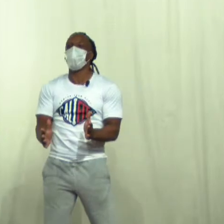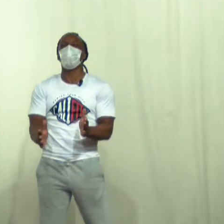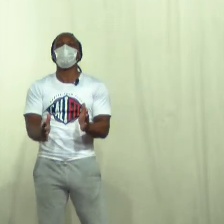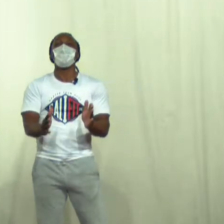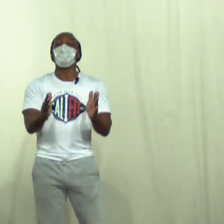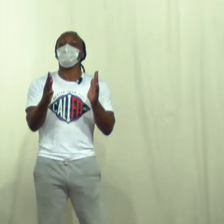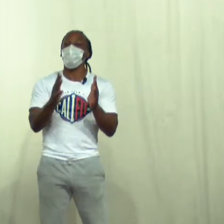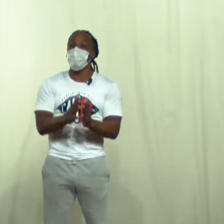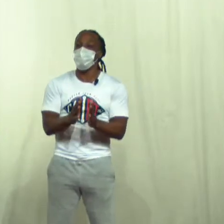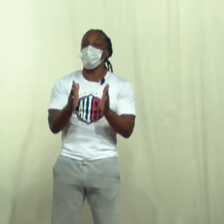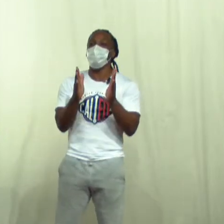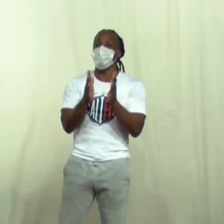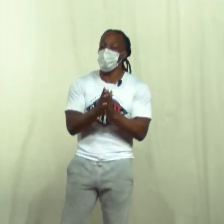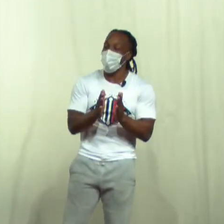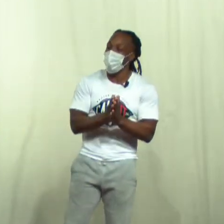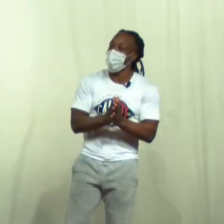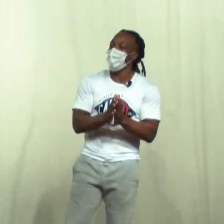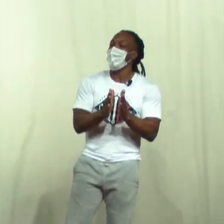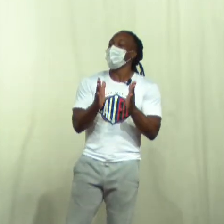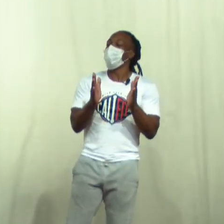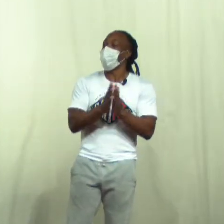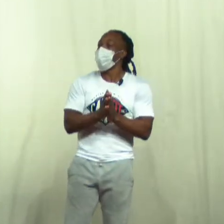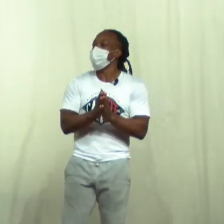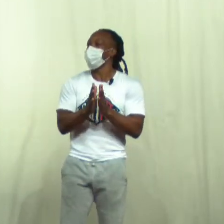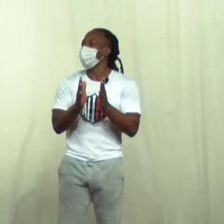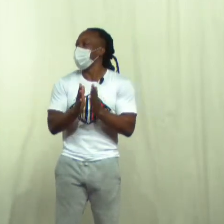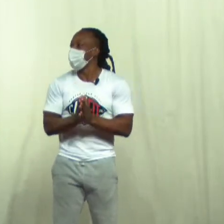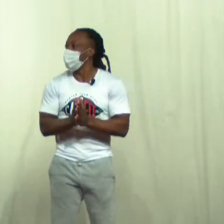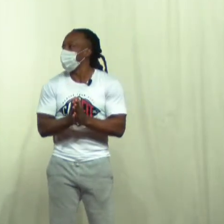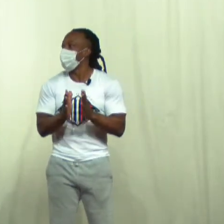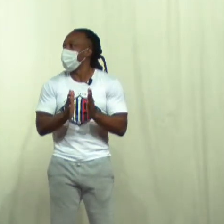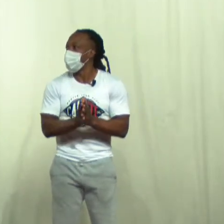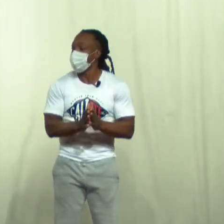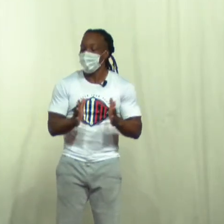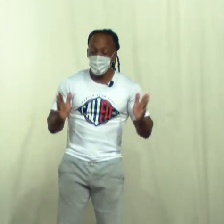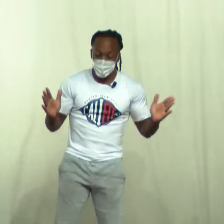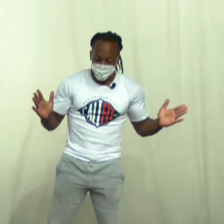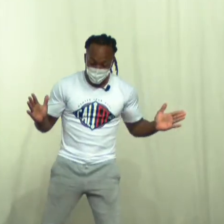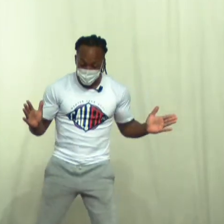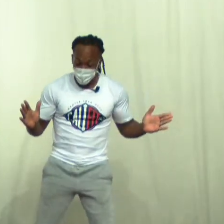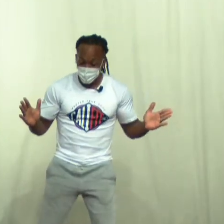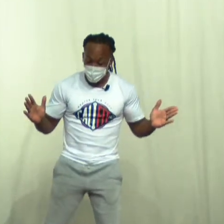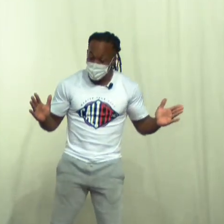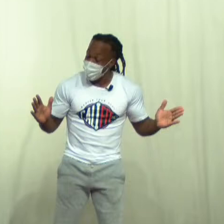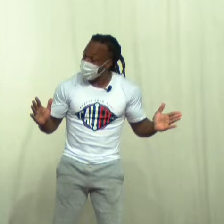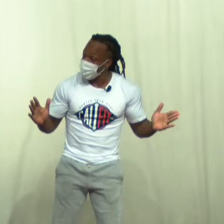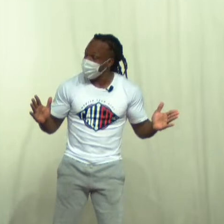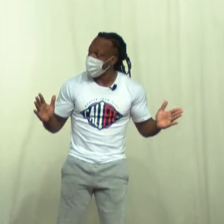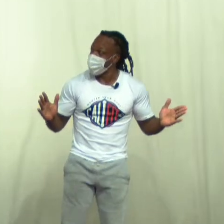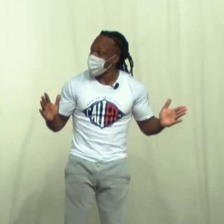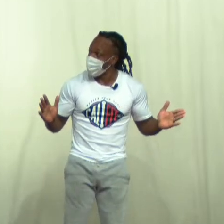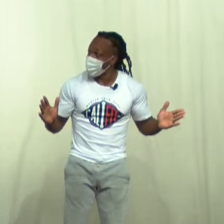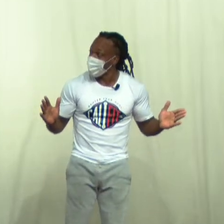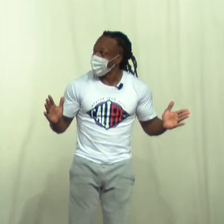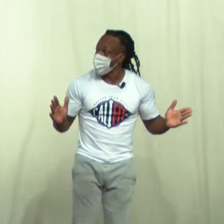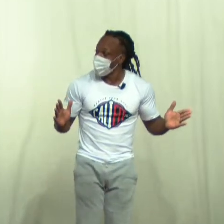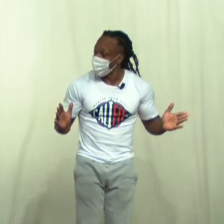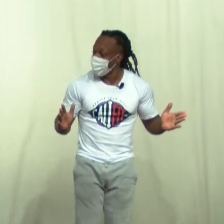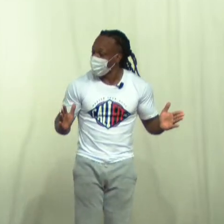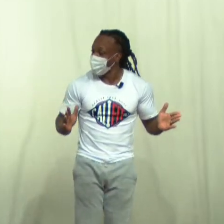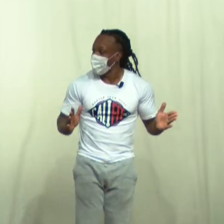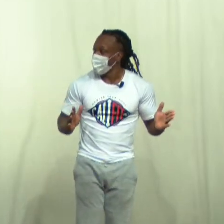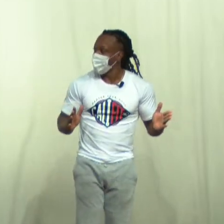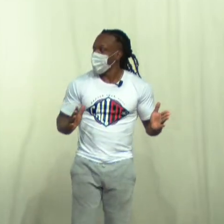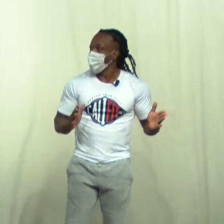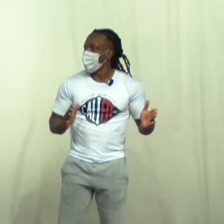Right? The closer your feet are, the harder it is because the base gets smaller and smaller. I got you.